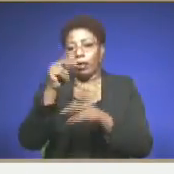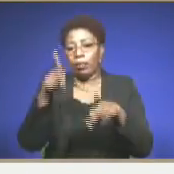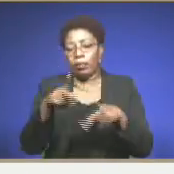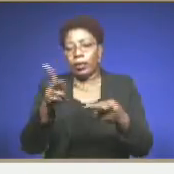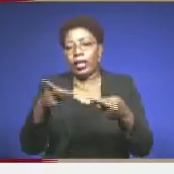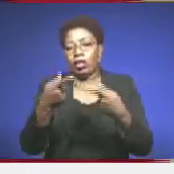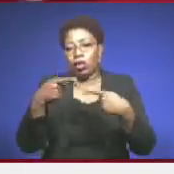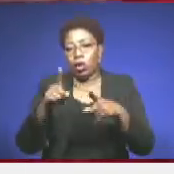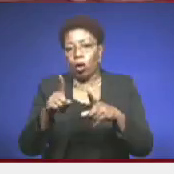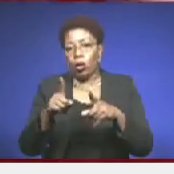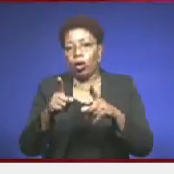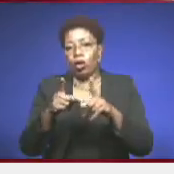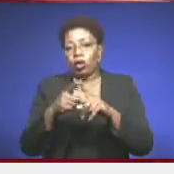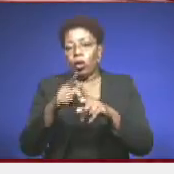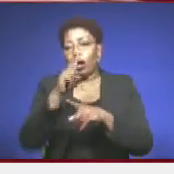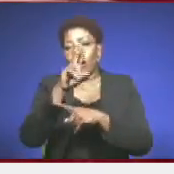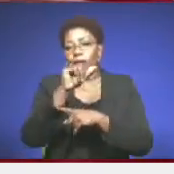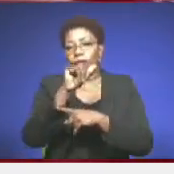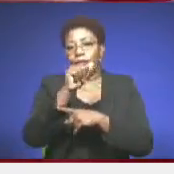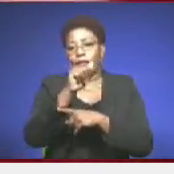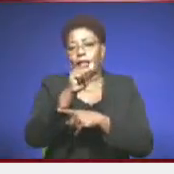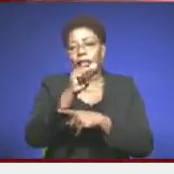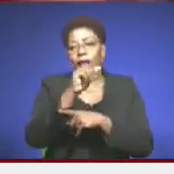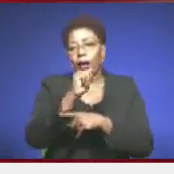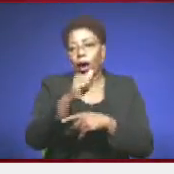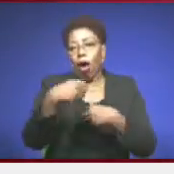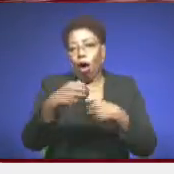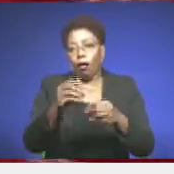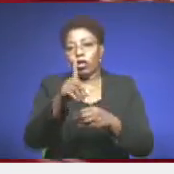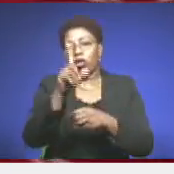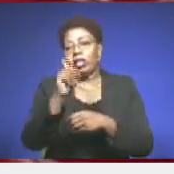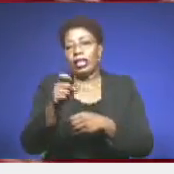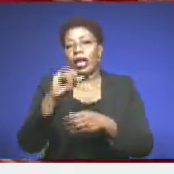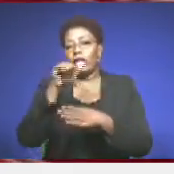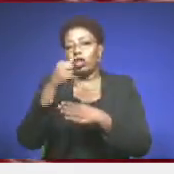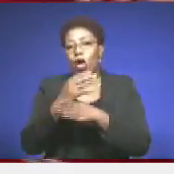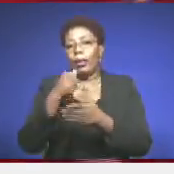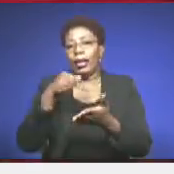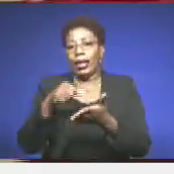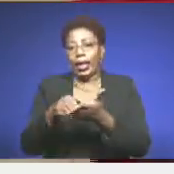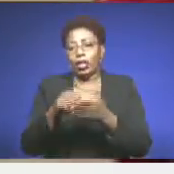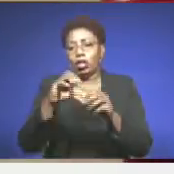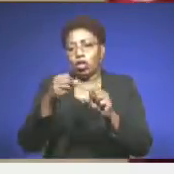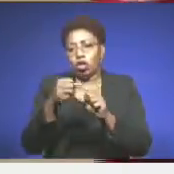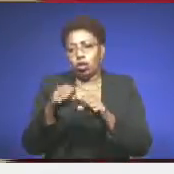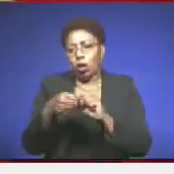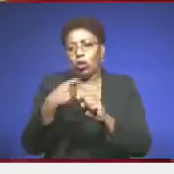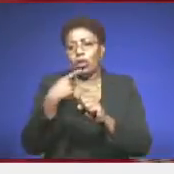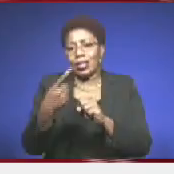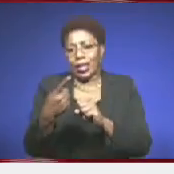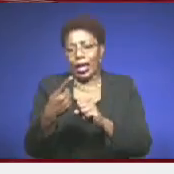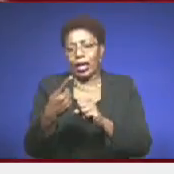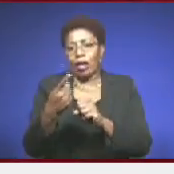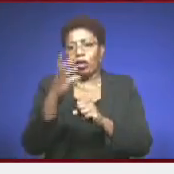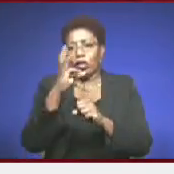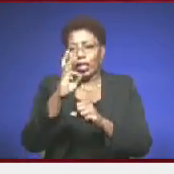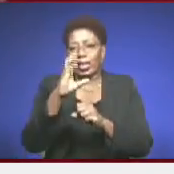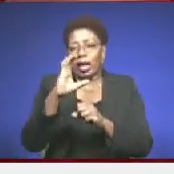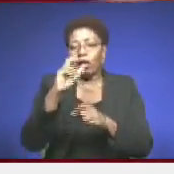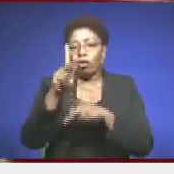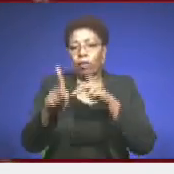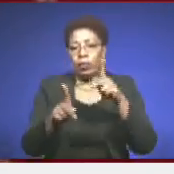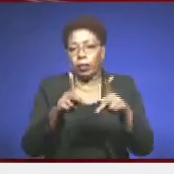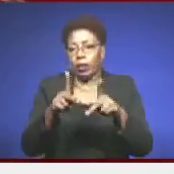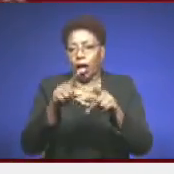right now, even on to a visa office to get a visa, you need a job letter. So what you are saying here, over these 600 people here, we are